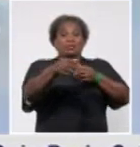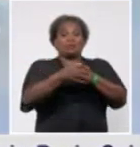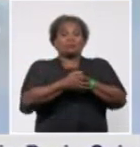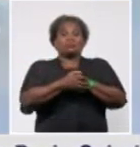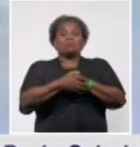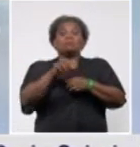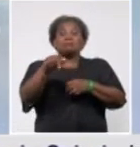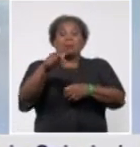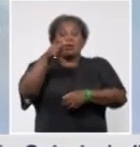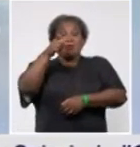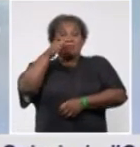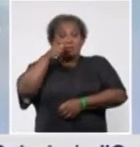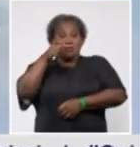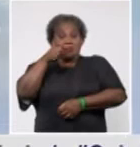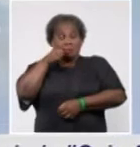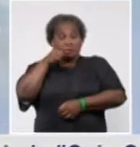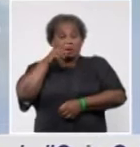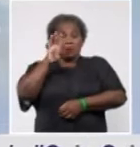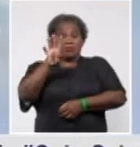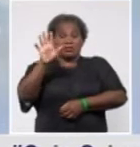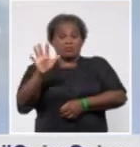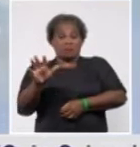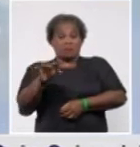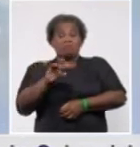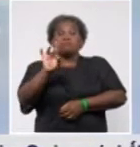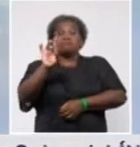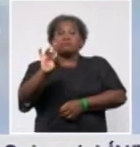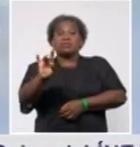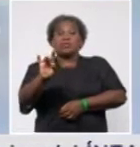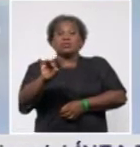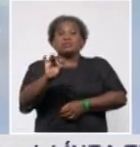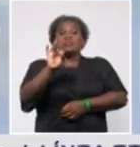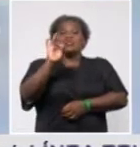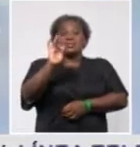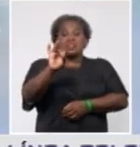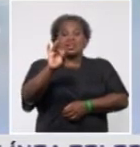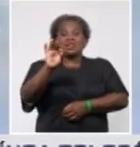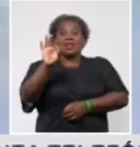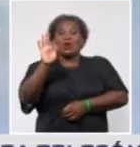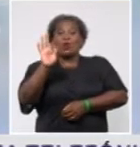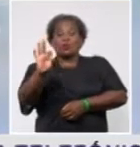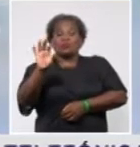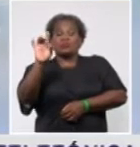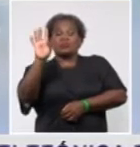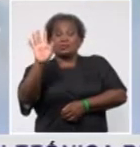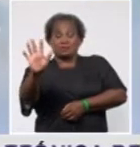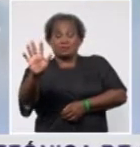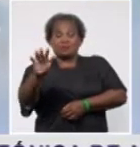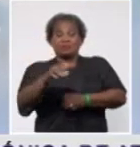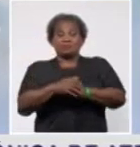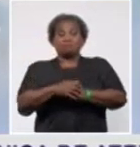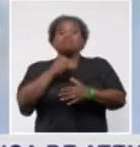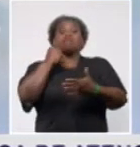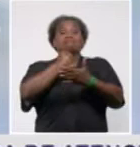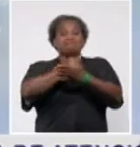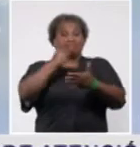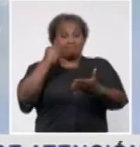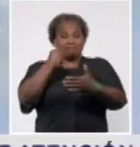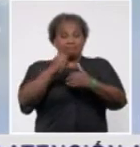1,456 people are hospitalized in Cuba. 45 are under observation. There